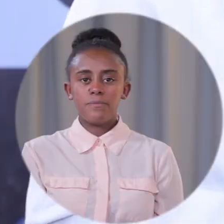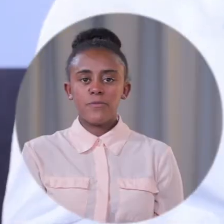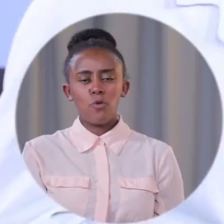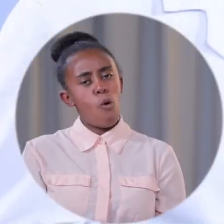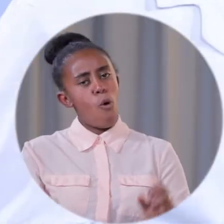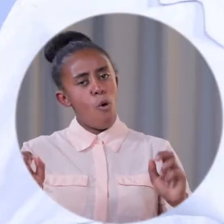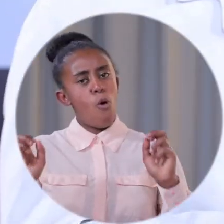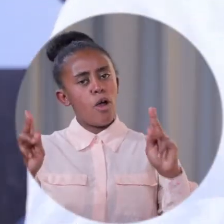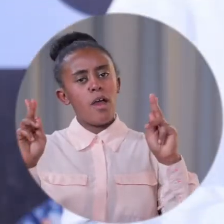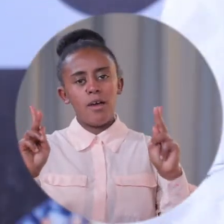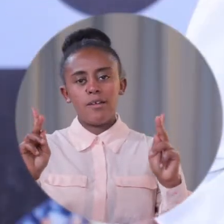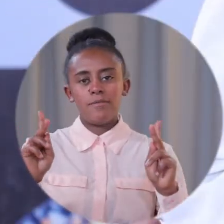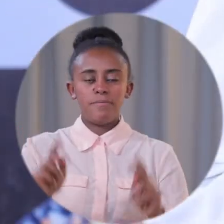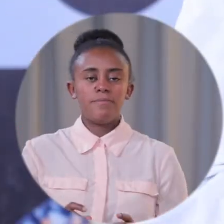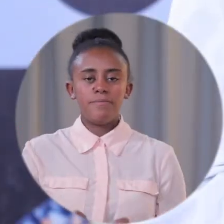Okay.